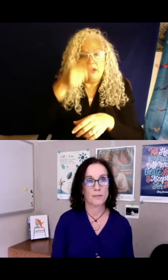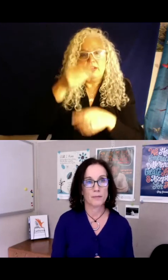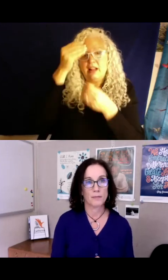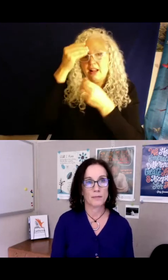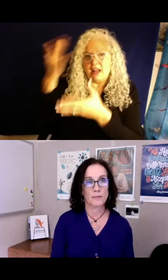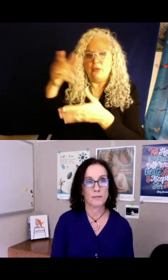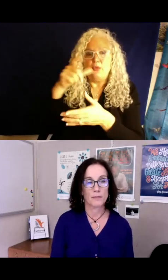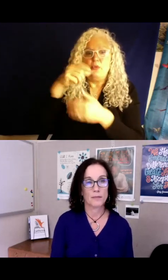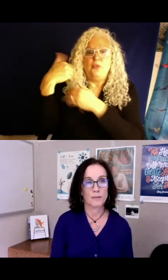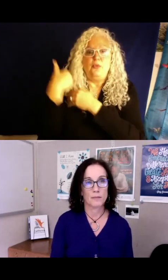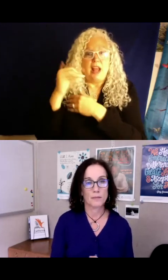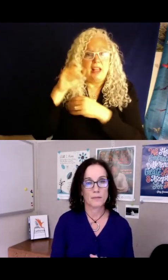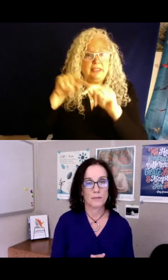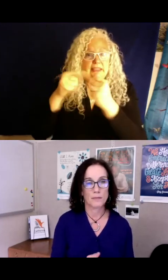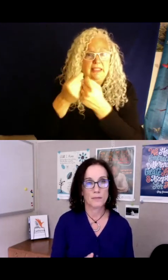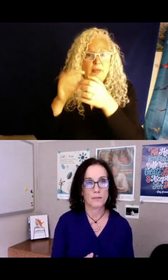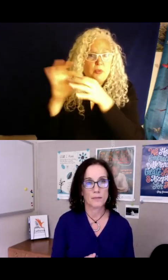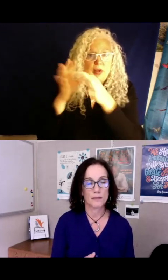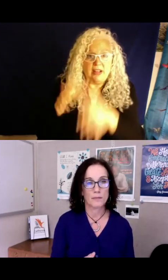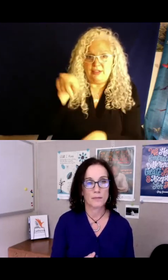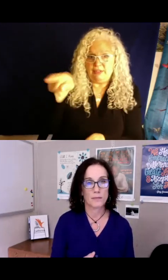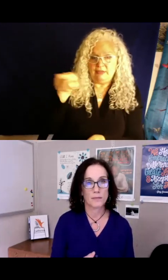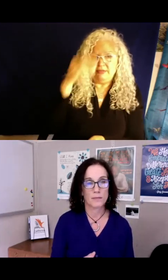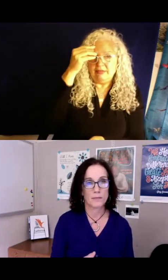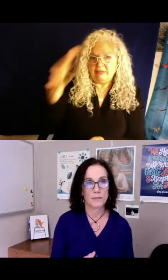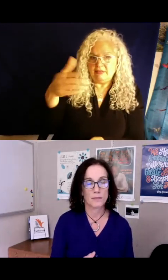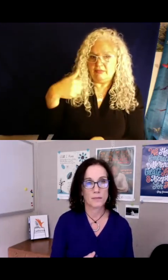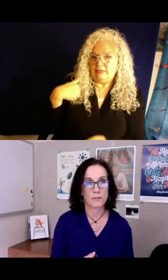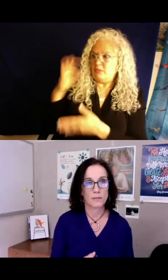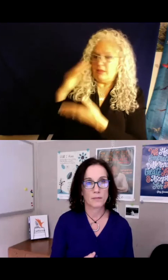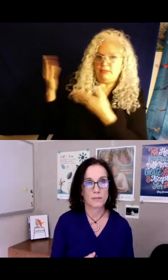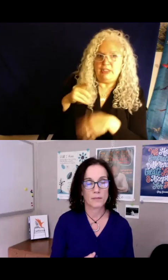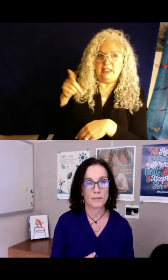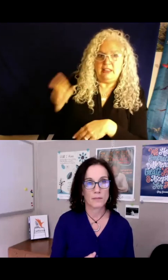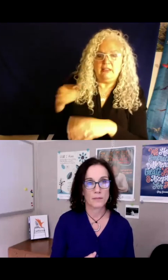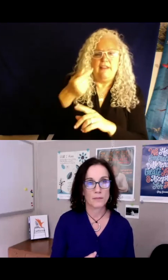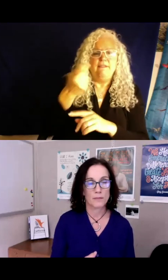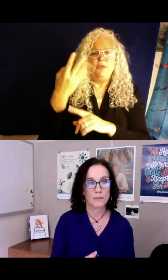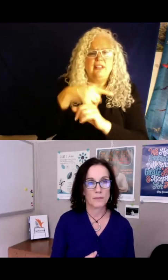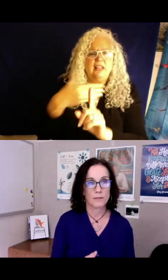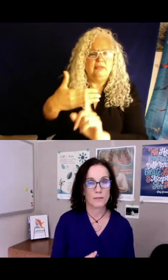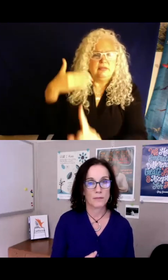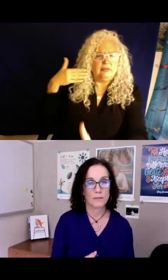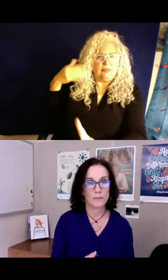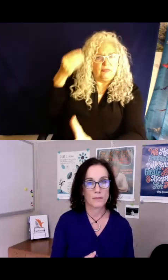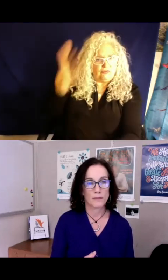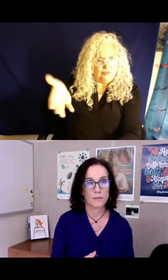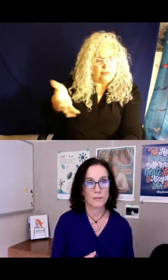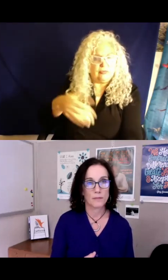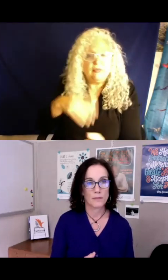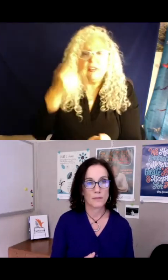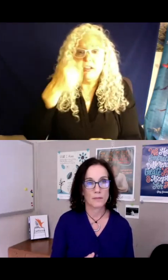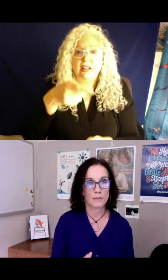be helpful. You can bring them, and it's important to let the team coordinator know, hey, I'm going to be bringing this